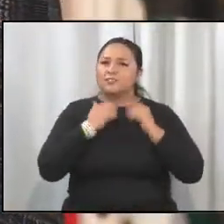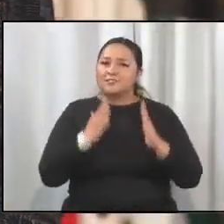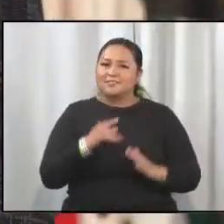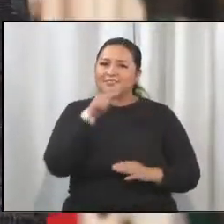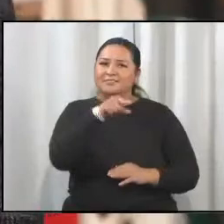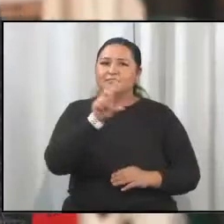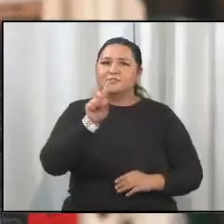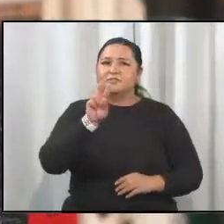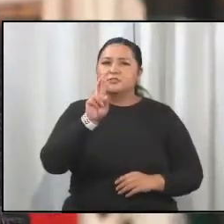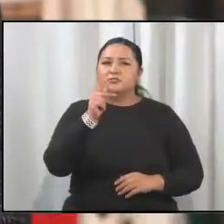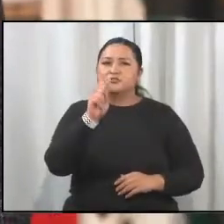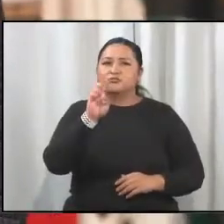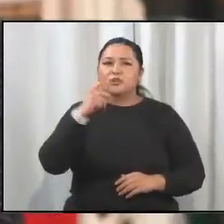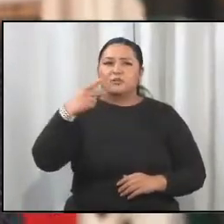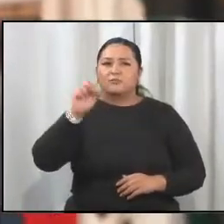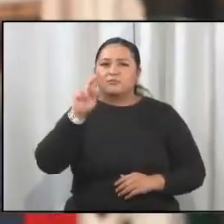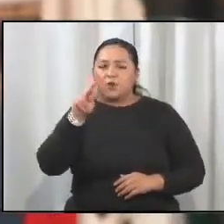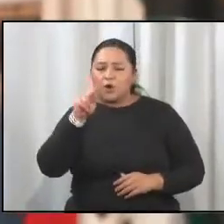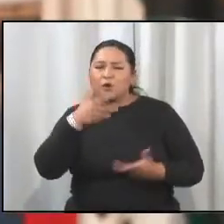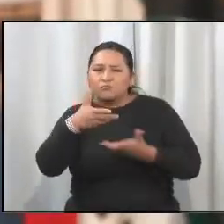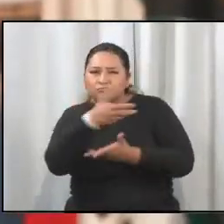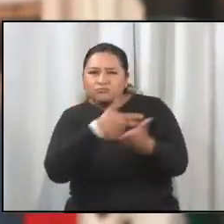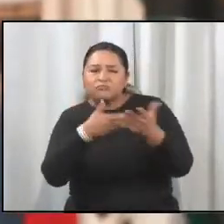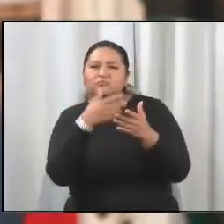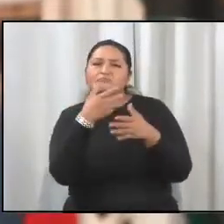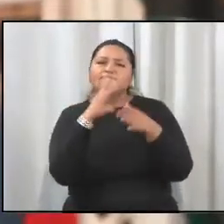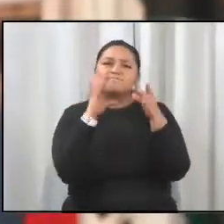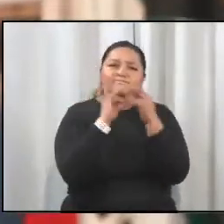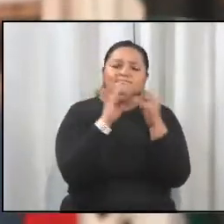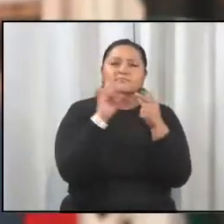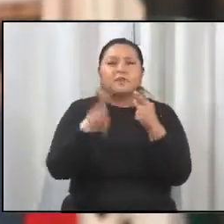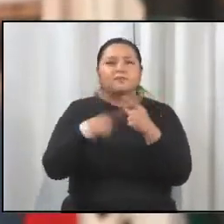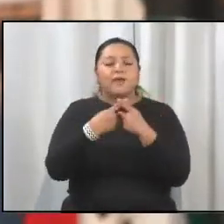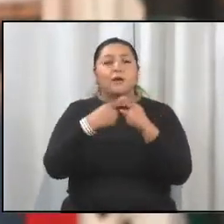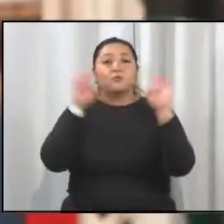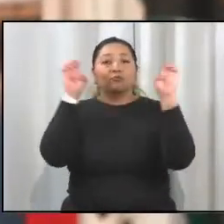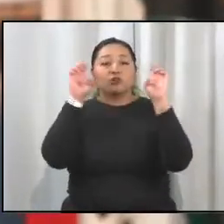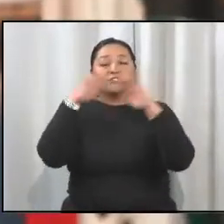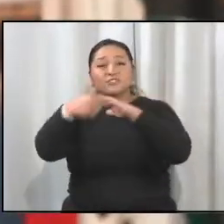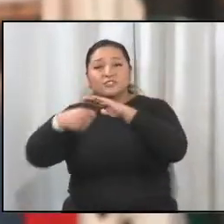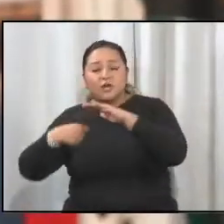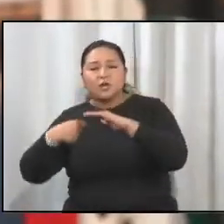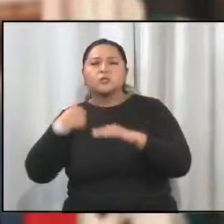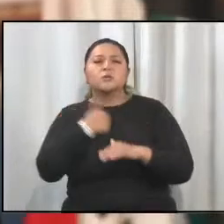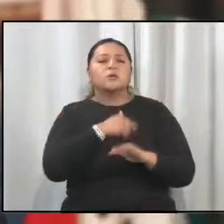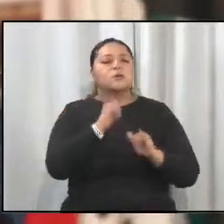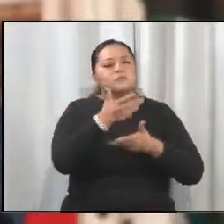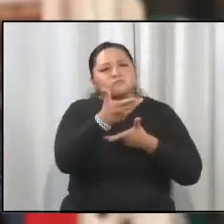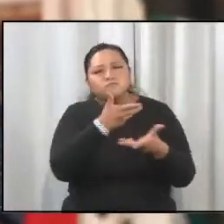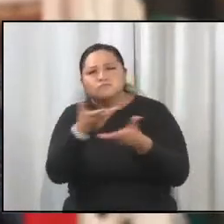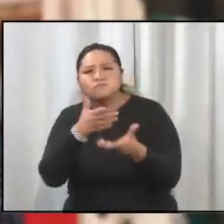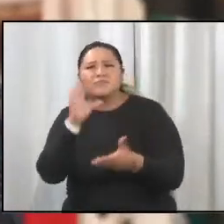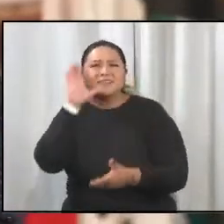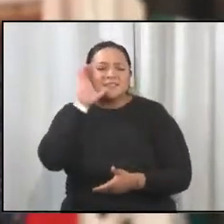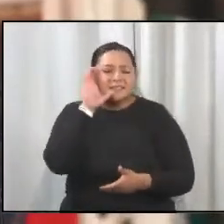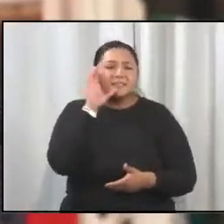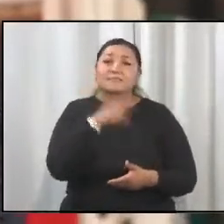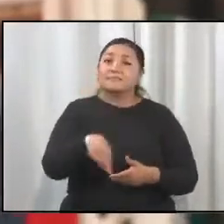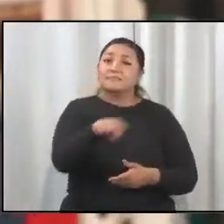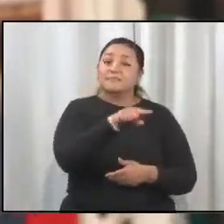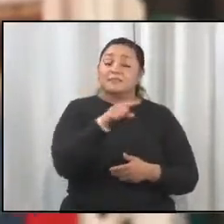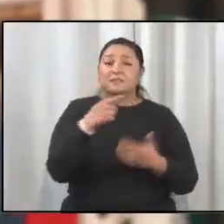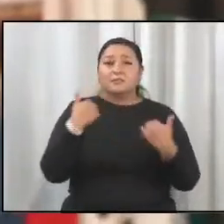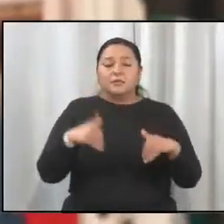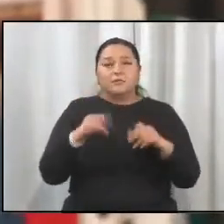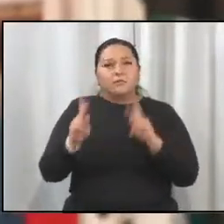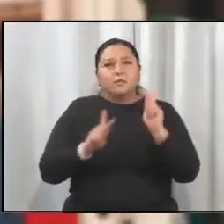to share information about the emergency shelter. We listened, we gathered community feedback. The shelter was met with an overwhelming